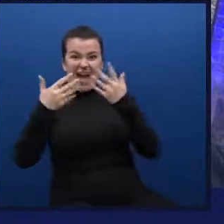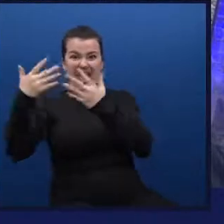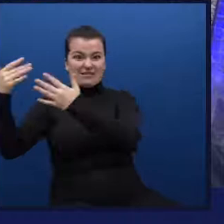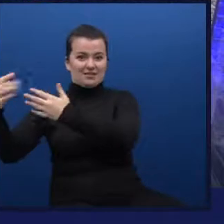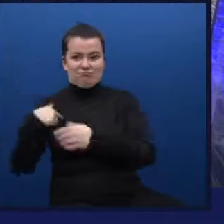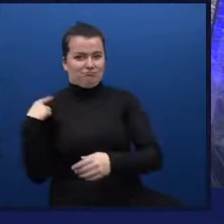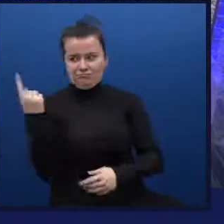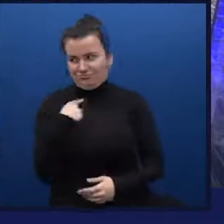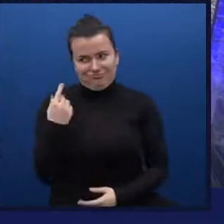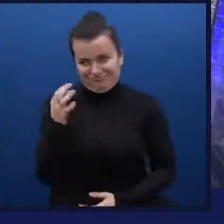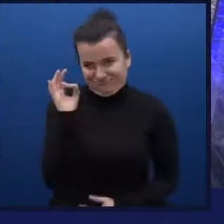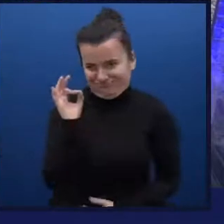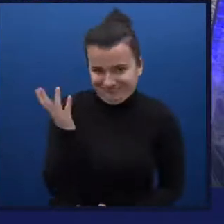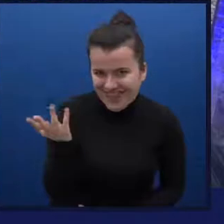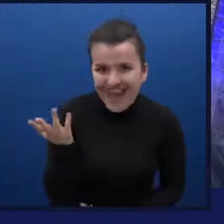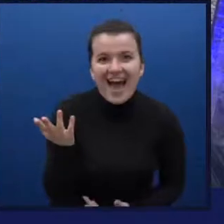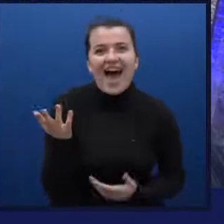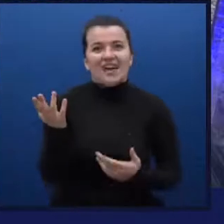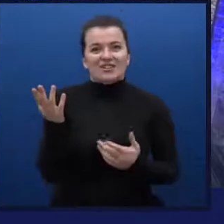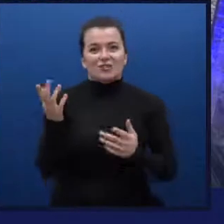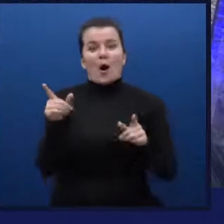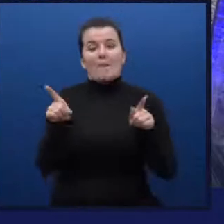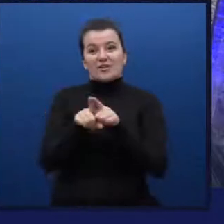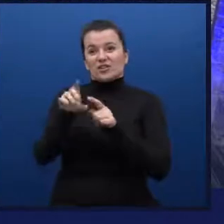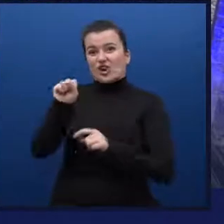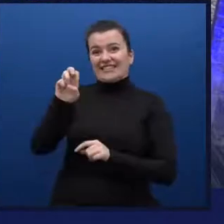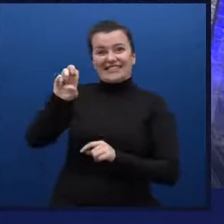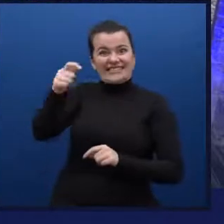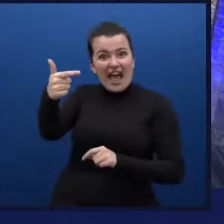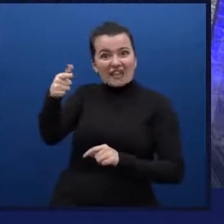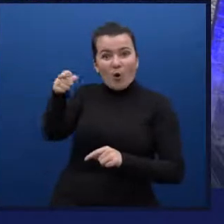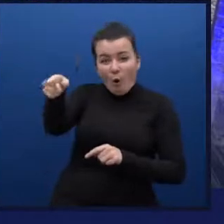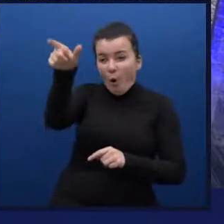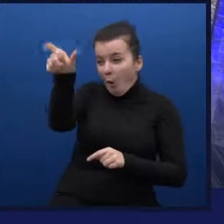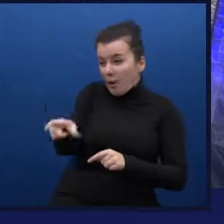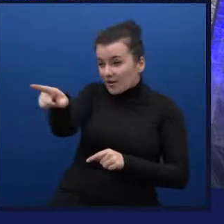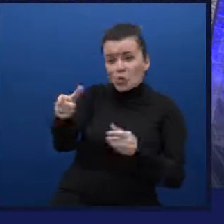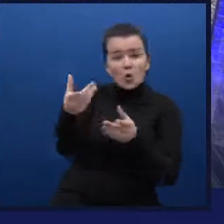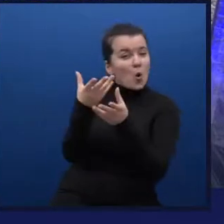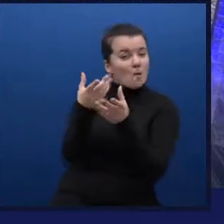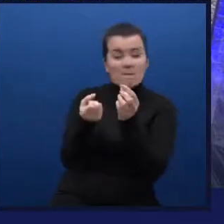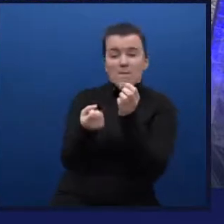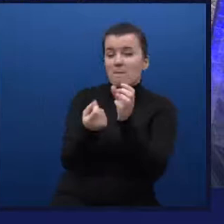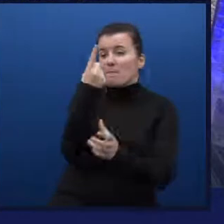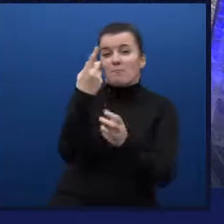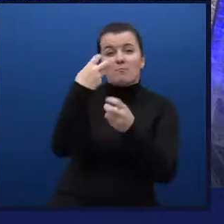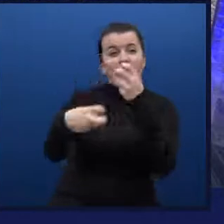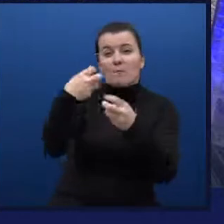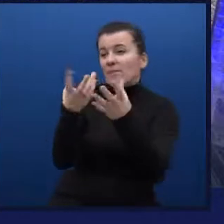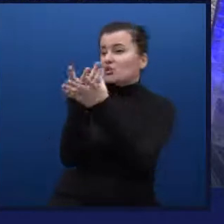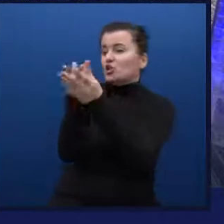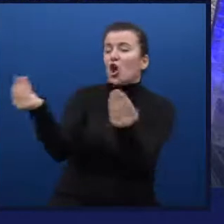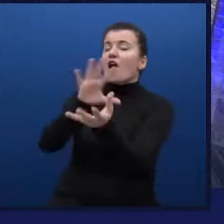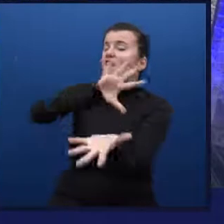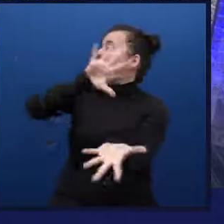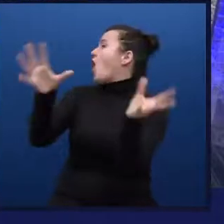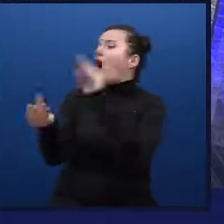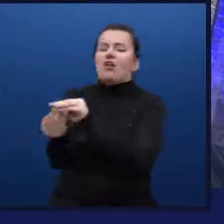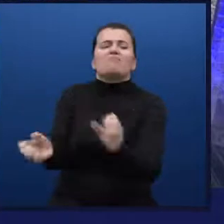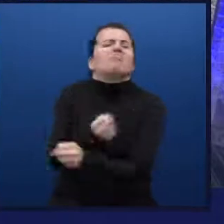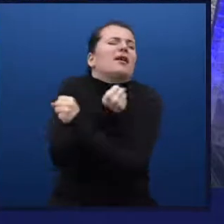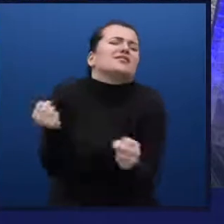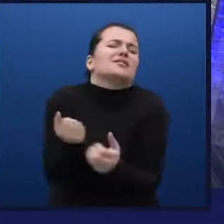we took all of the burden on people like Seth to solve all of the problems, like, we wouldn't get there. We can't get there. So we have